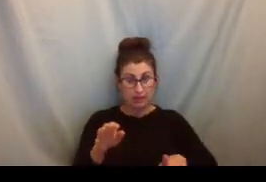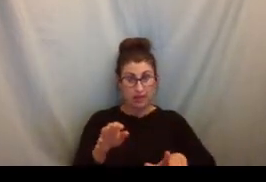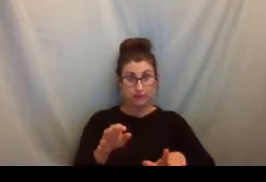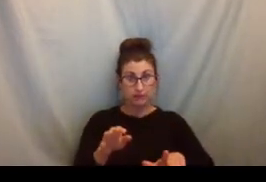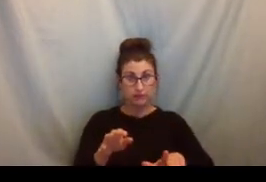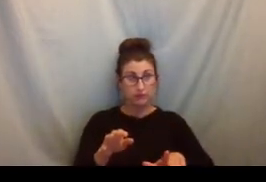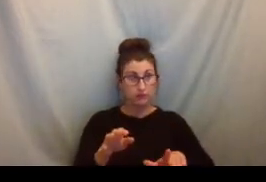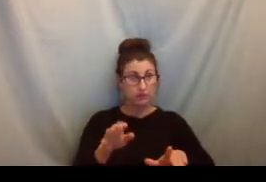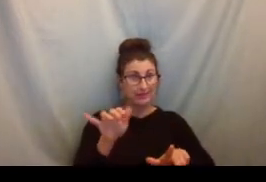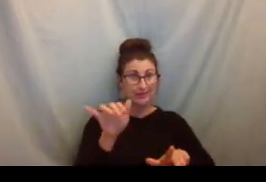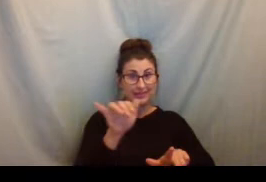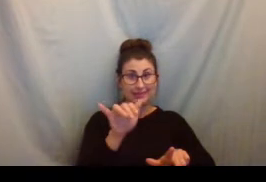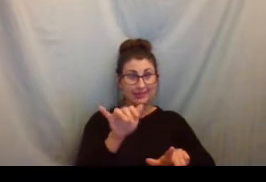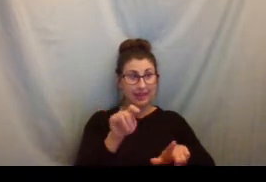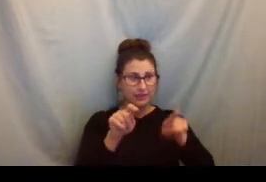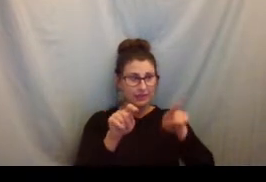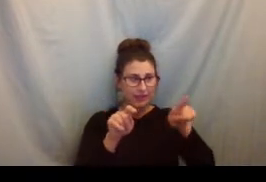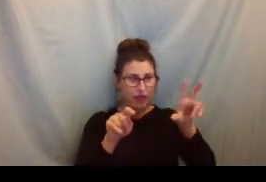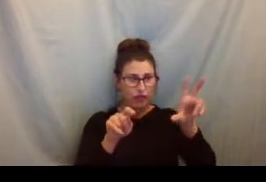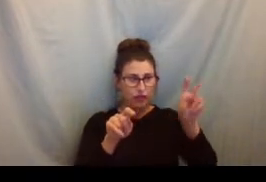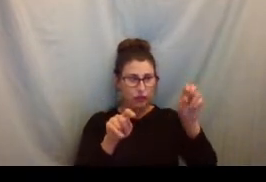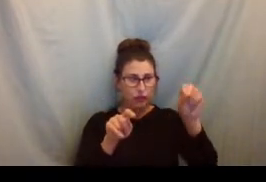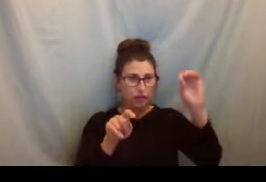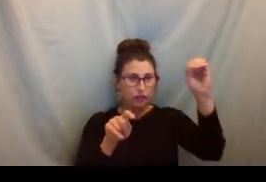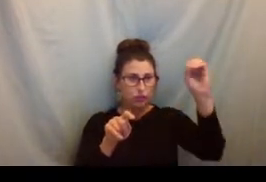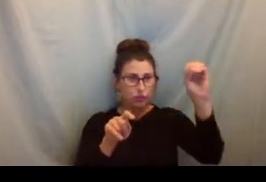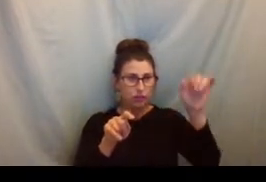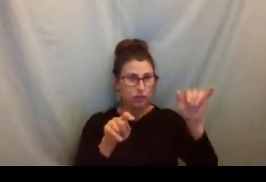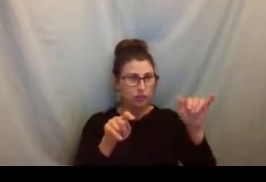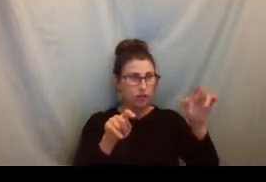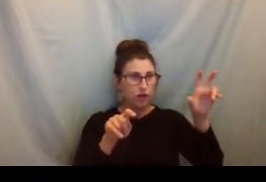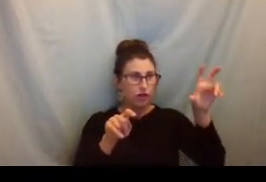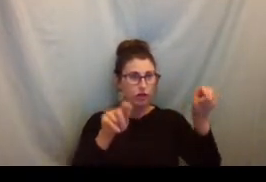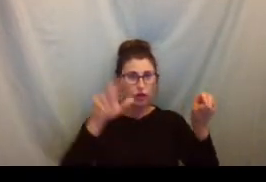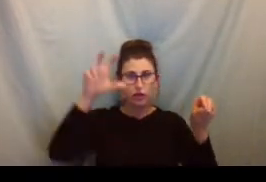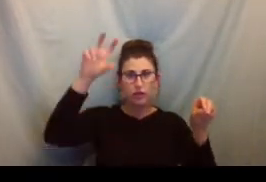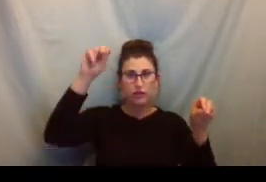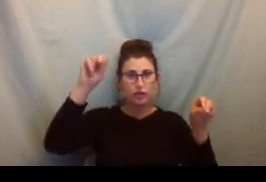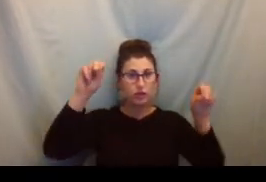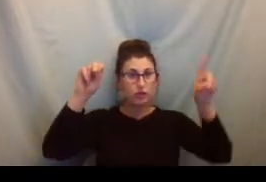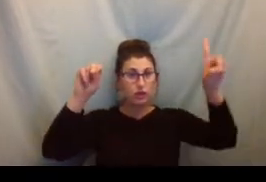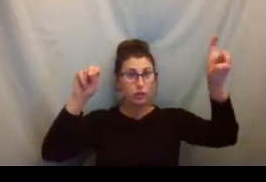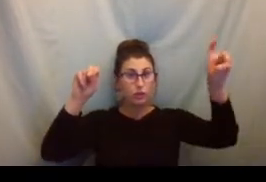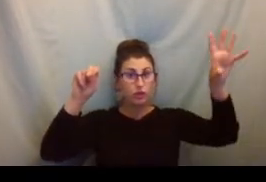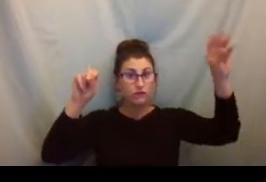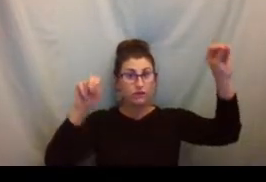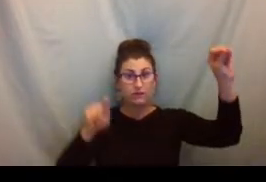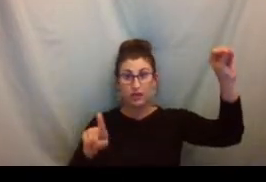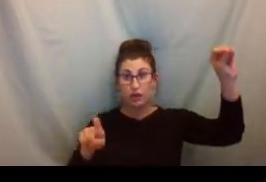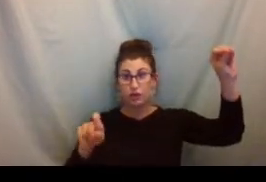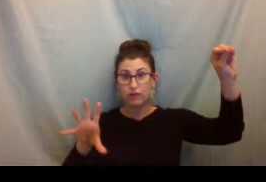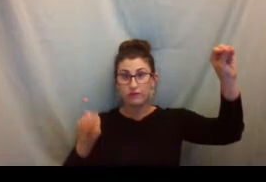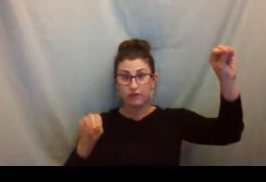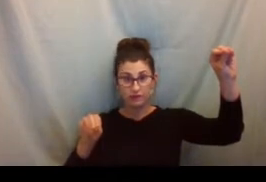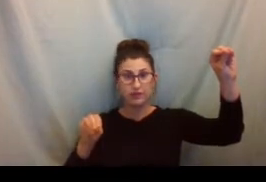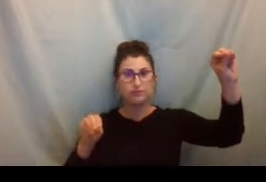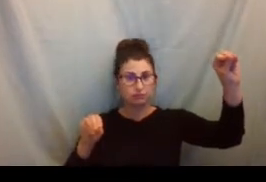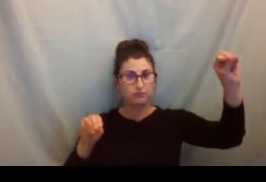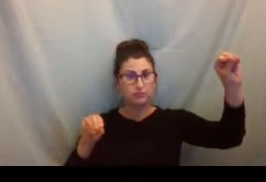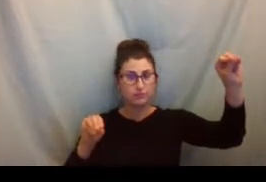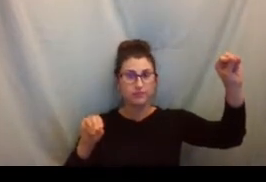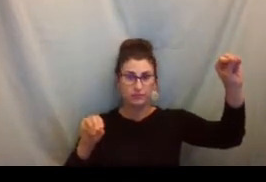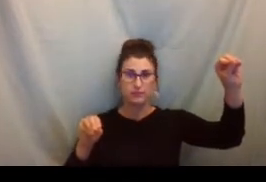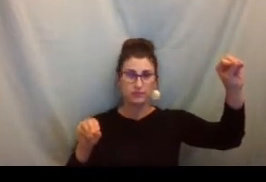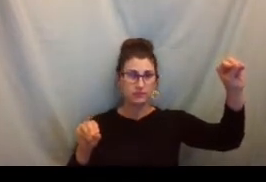here is the same position as this 30 degree mark. So 30, 30, 150 degrees, 150